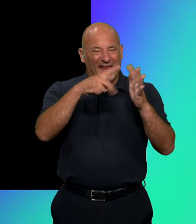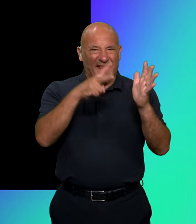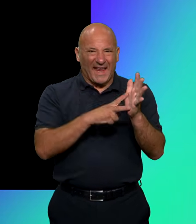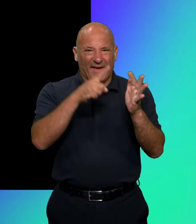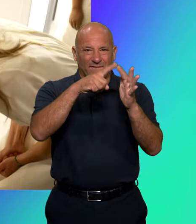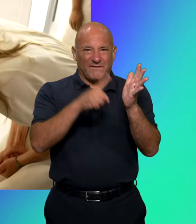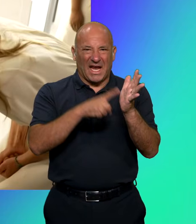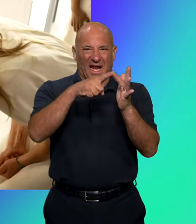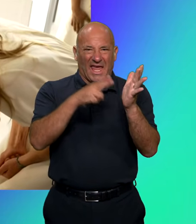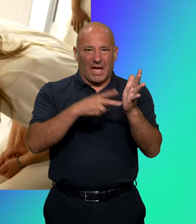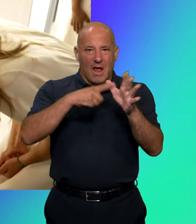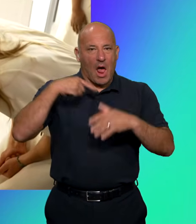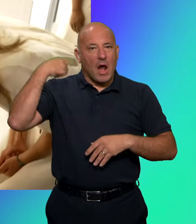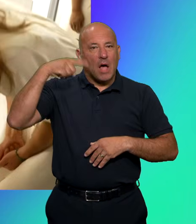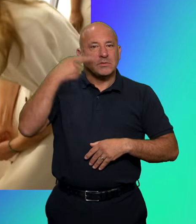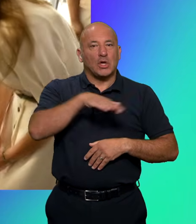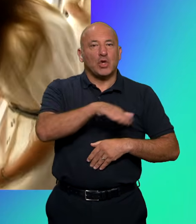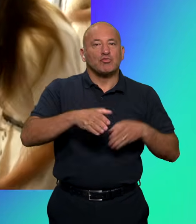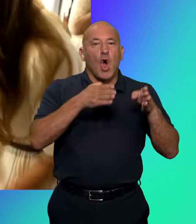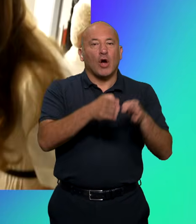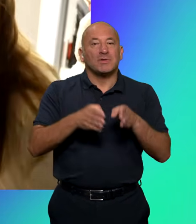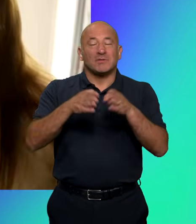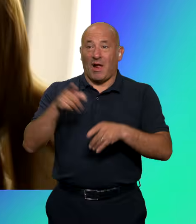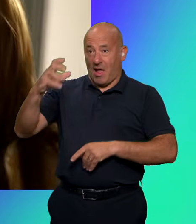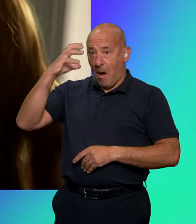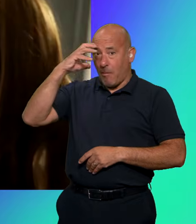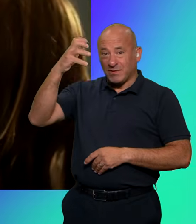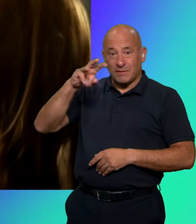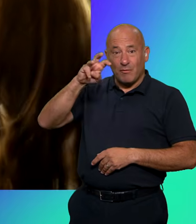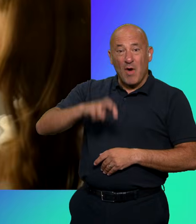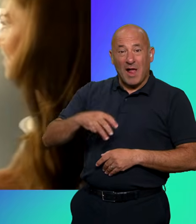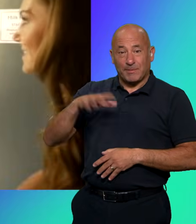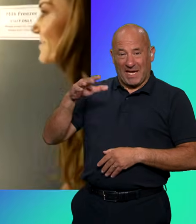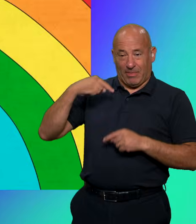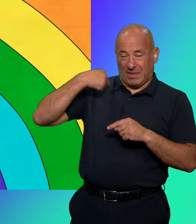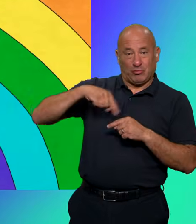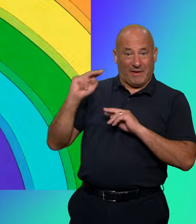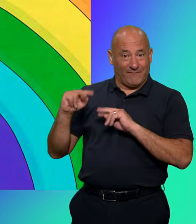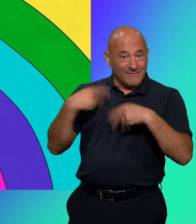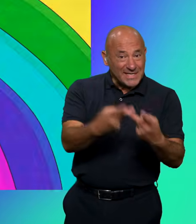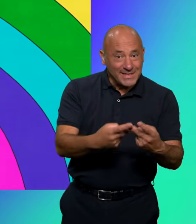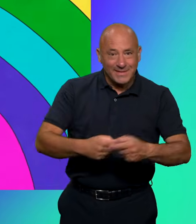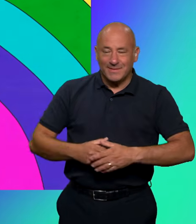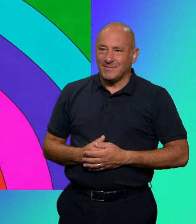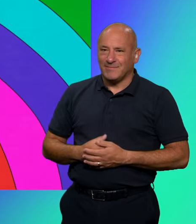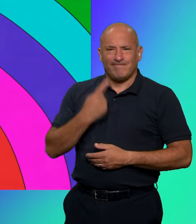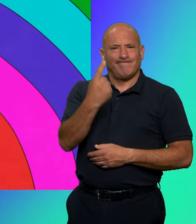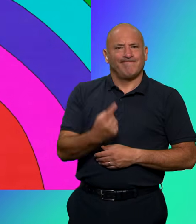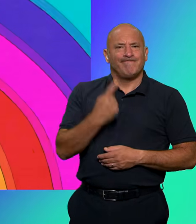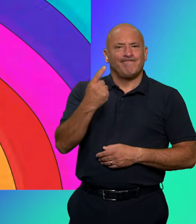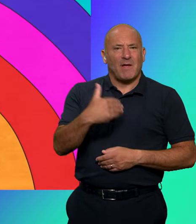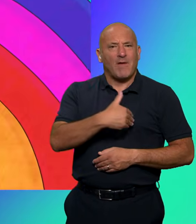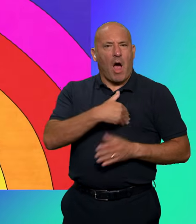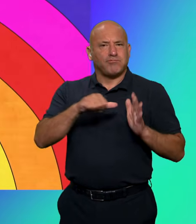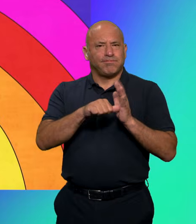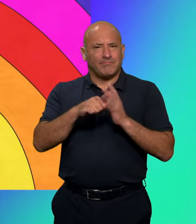London Children's Hospital, which is where the Princess of Wales was visiting earlier in the week. Edran has a heart